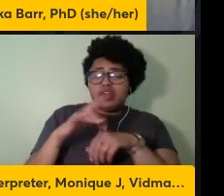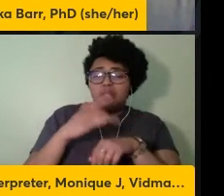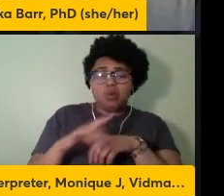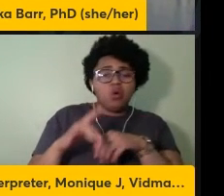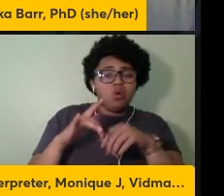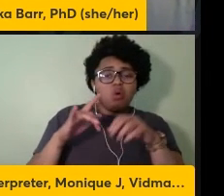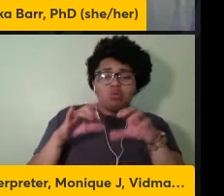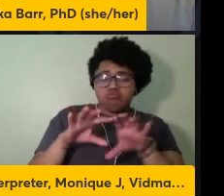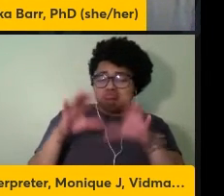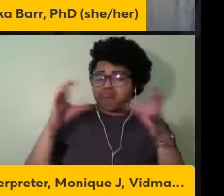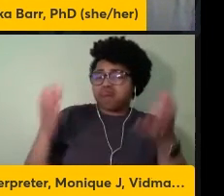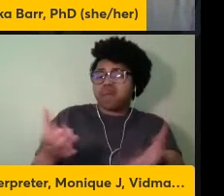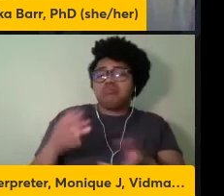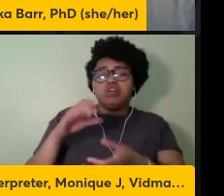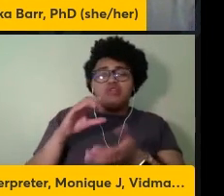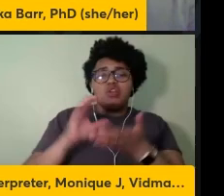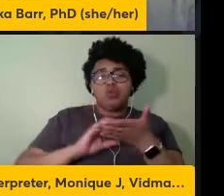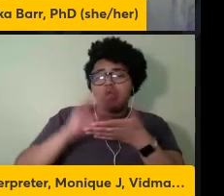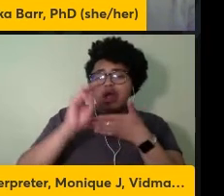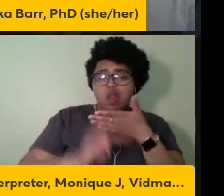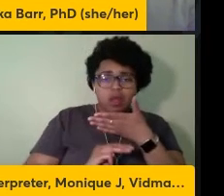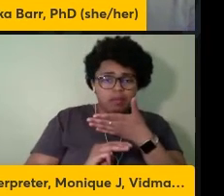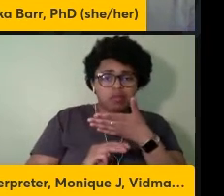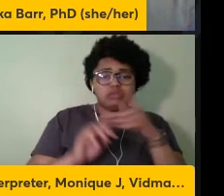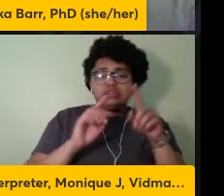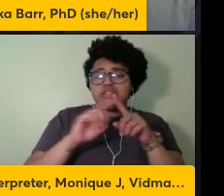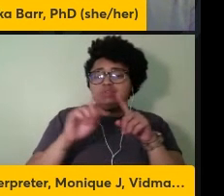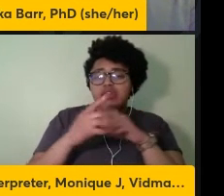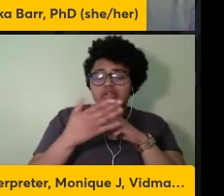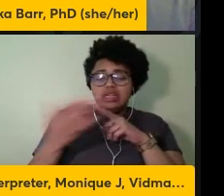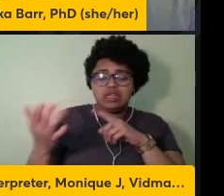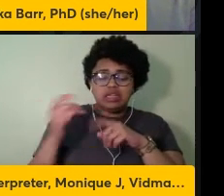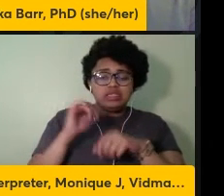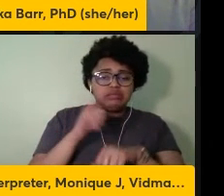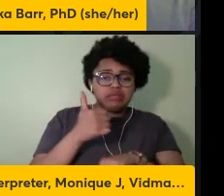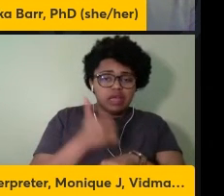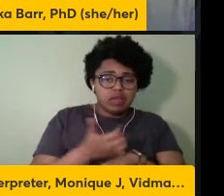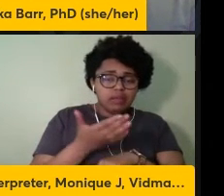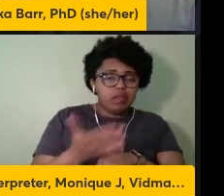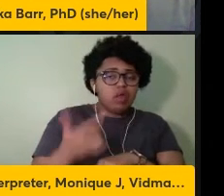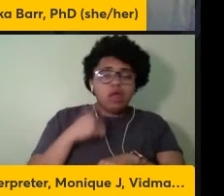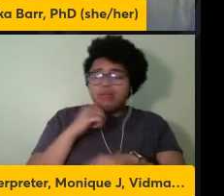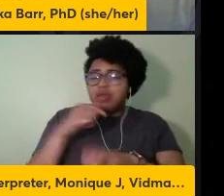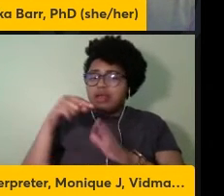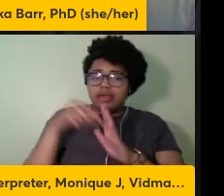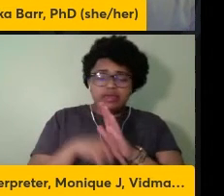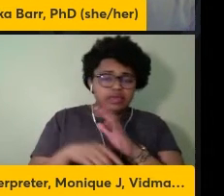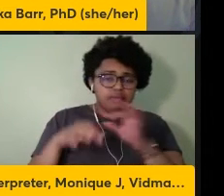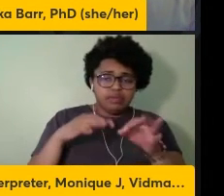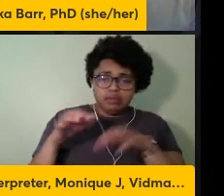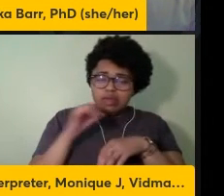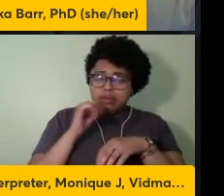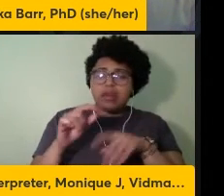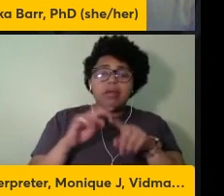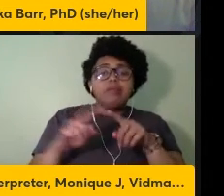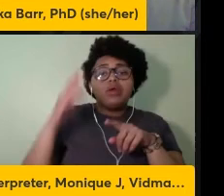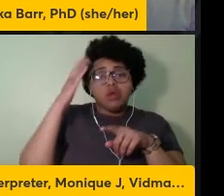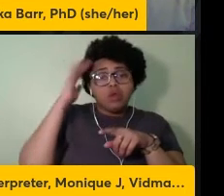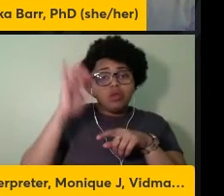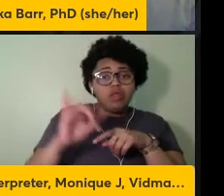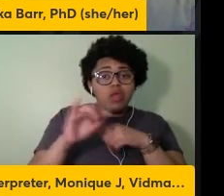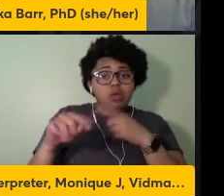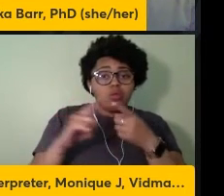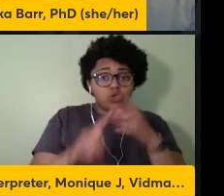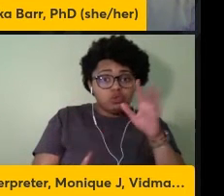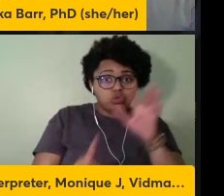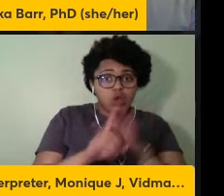are a number of things that take place. I'm not going to go into a lot of the detail, but just know that whenever you come, we want